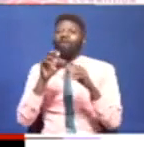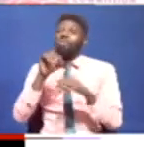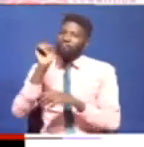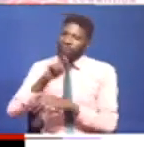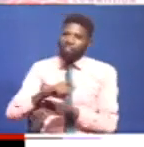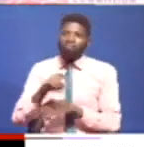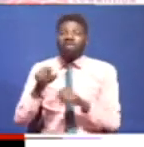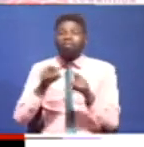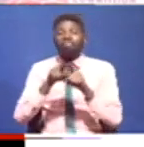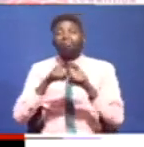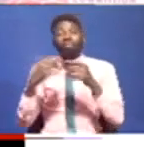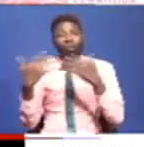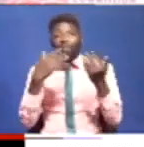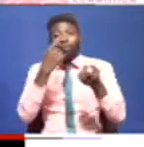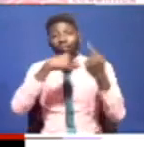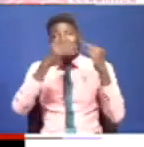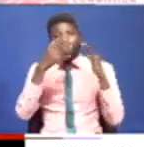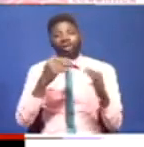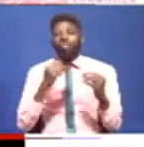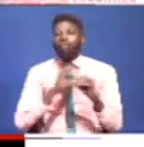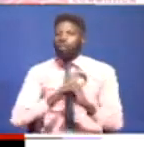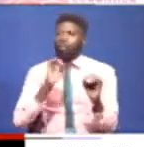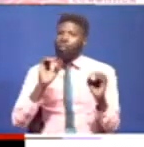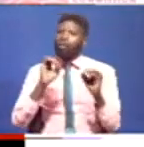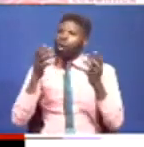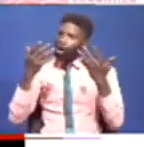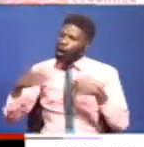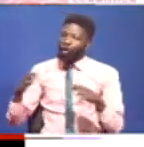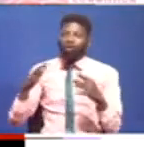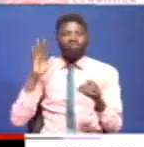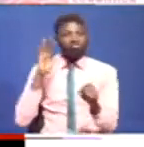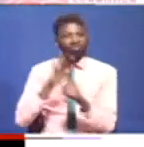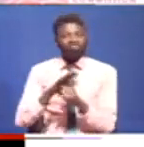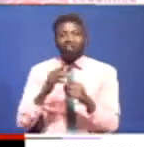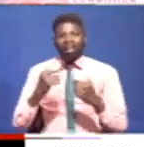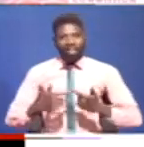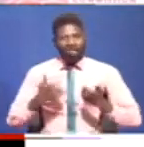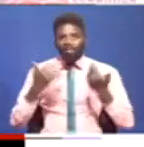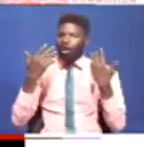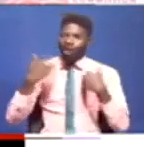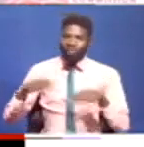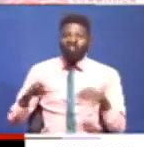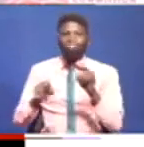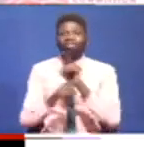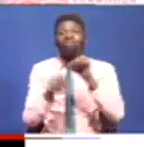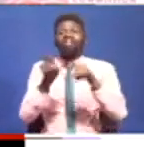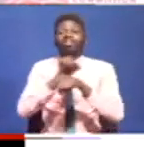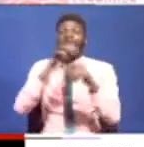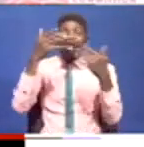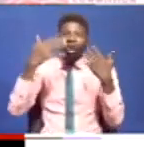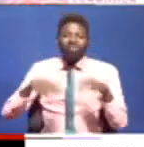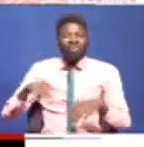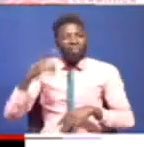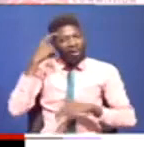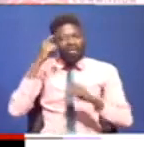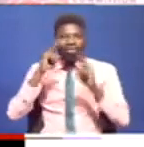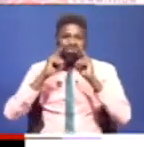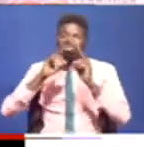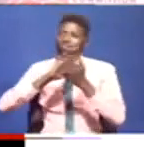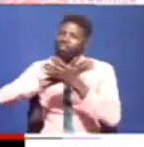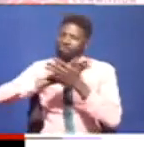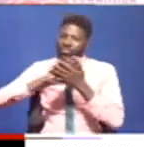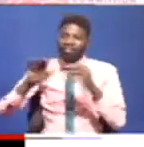losers. The loss of lives, the loss of property, the loss of peace of mind, and the